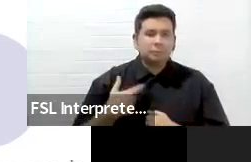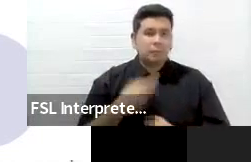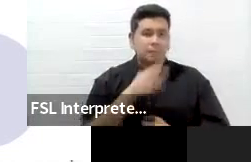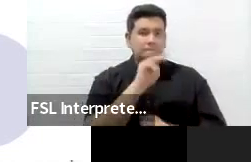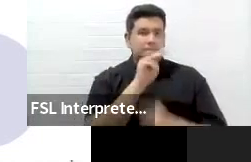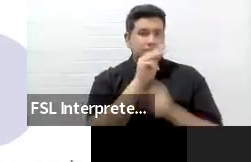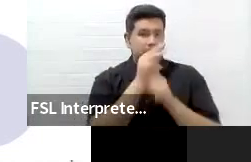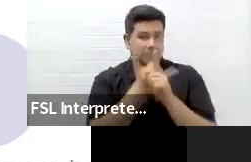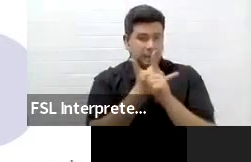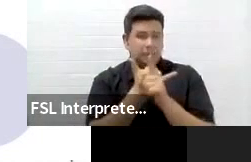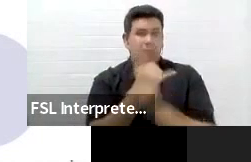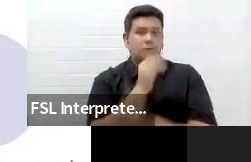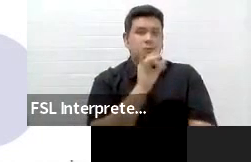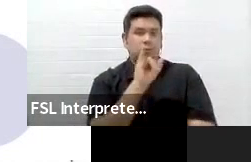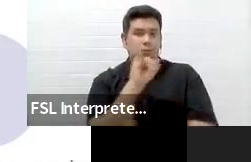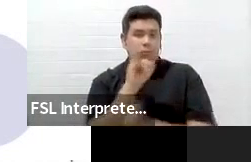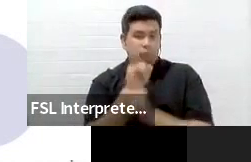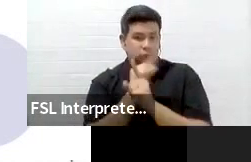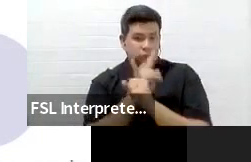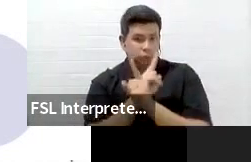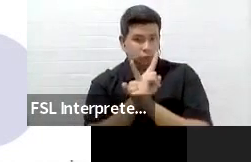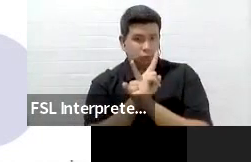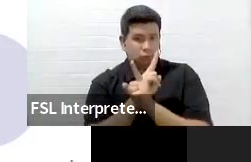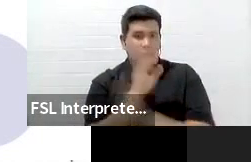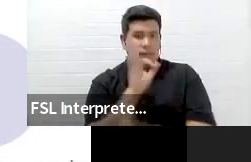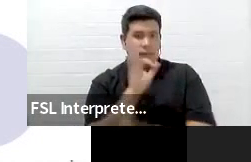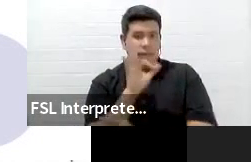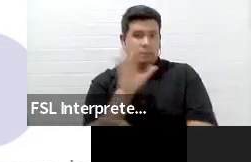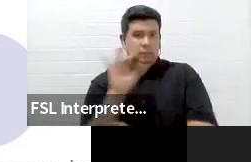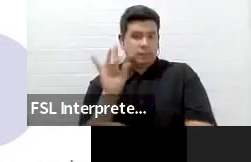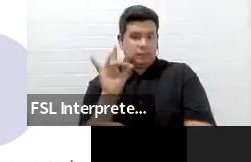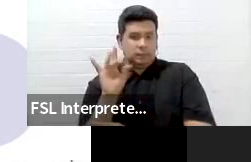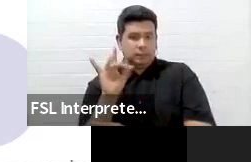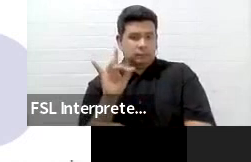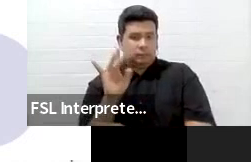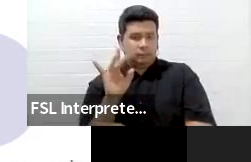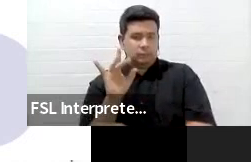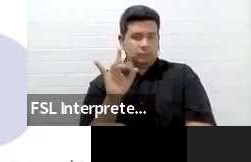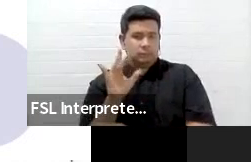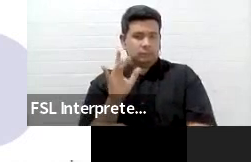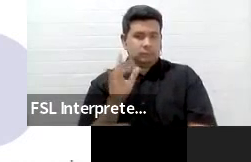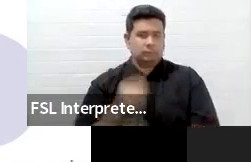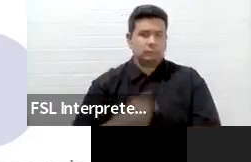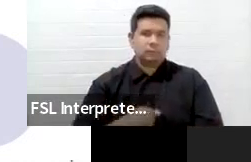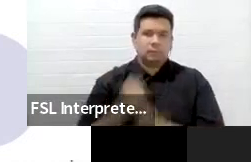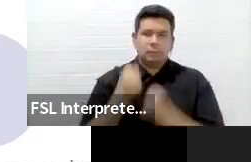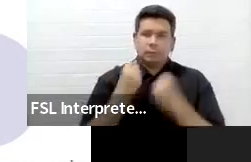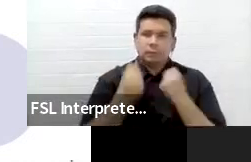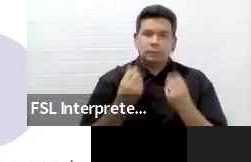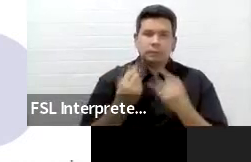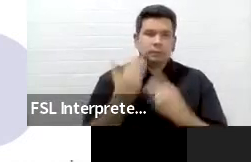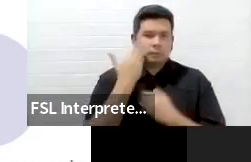in terms of mortality, but very high morbidity rates. The